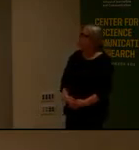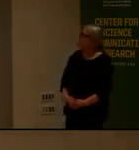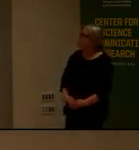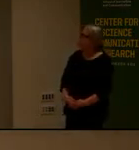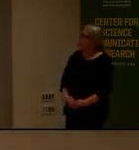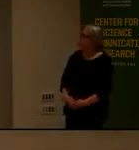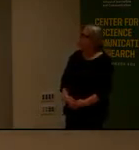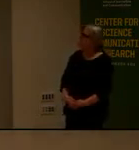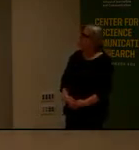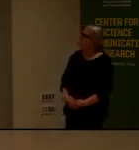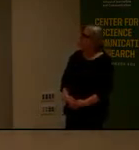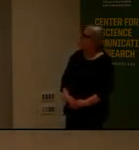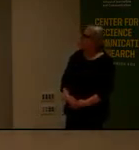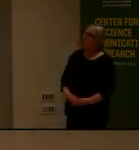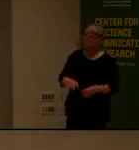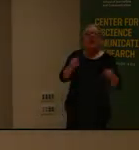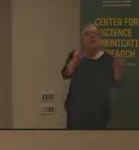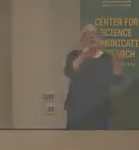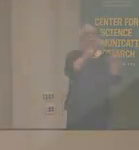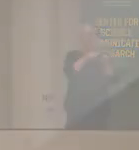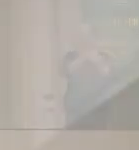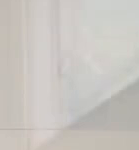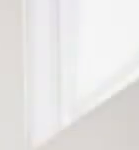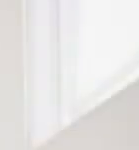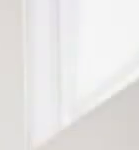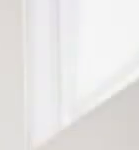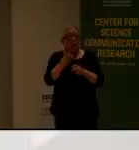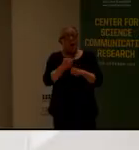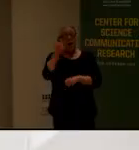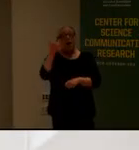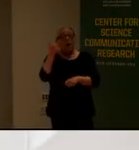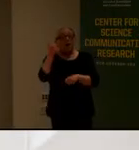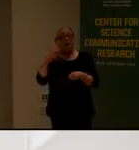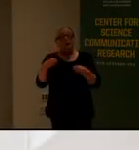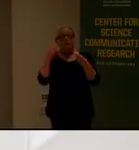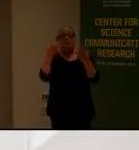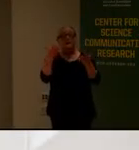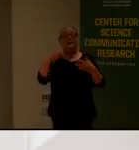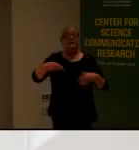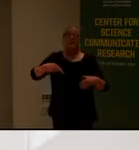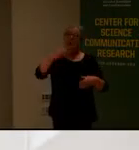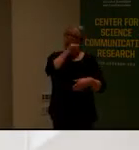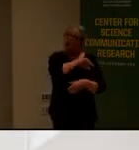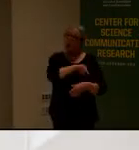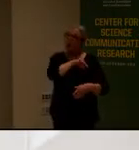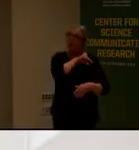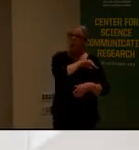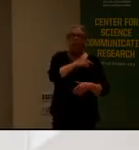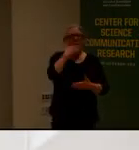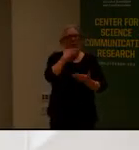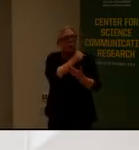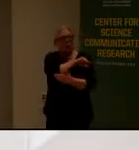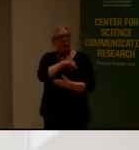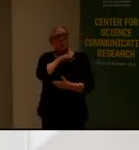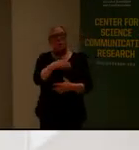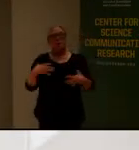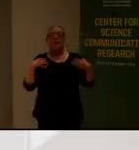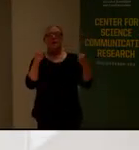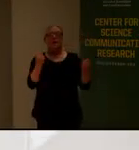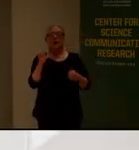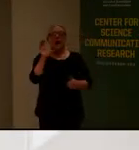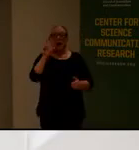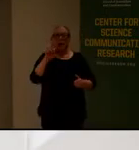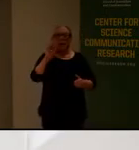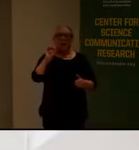There we go. It also is making it harder to deliver high-quality healthcare. So as a doctor, I need